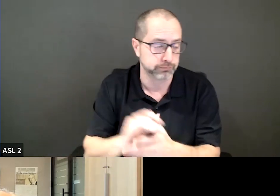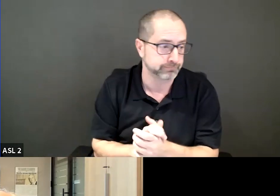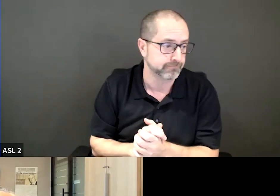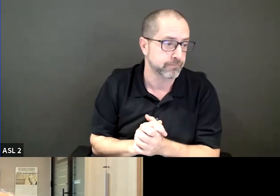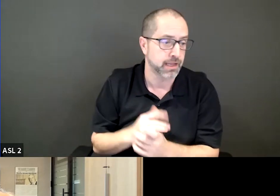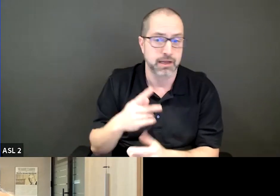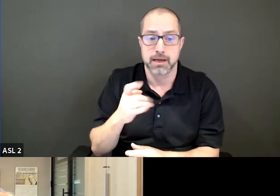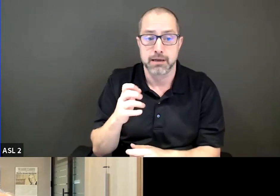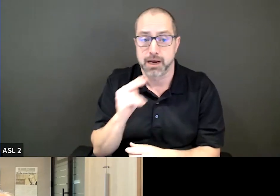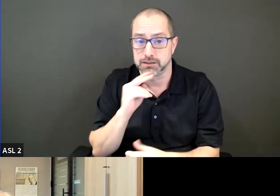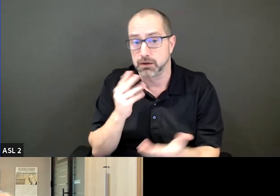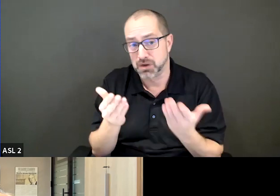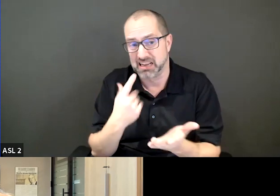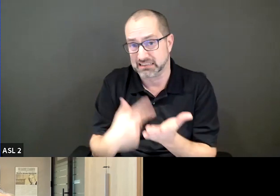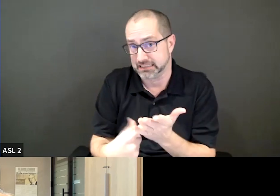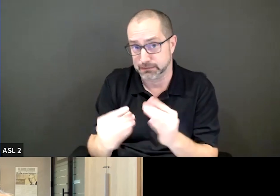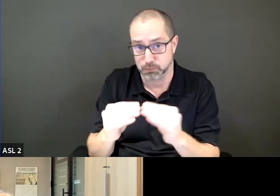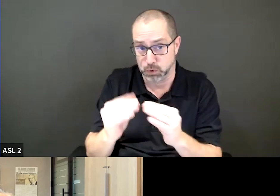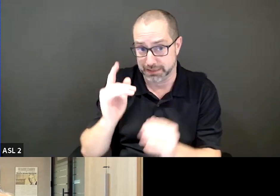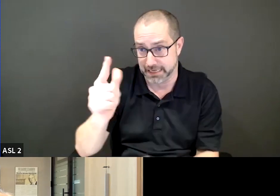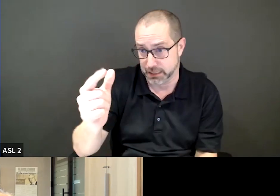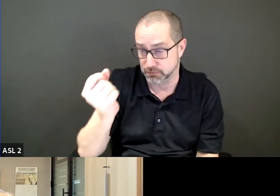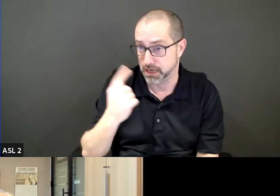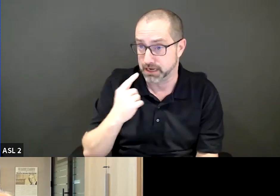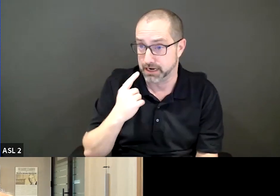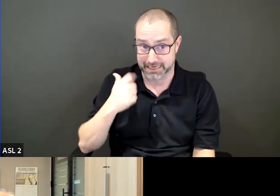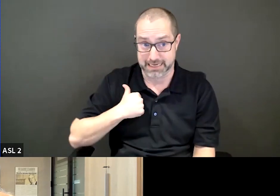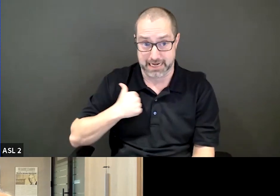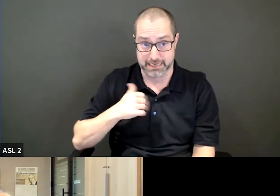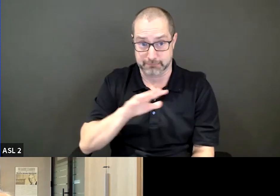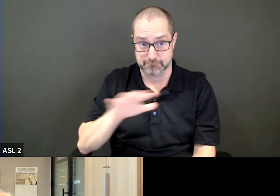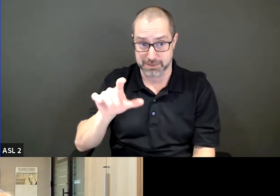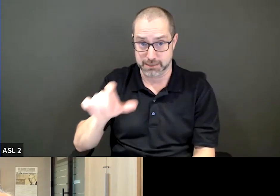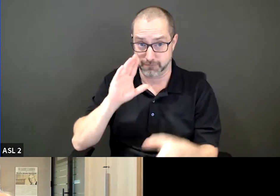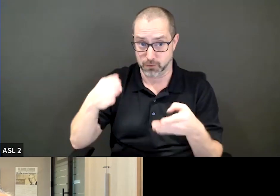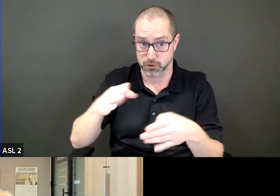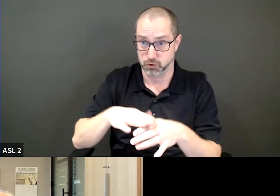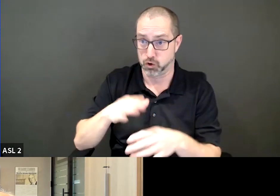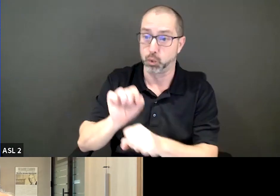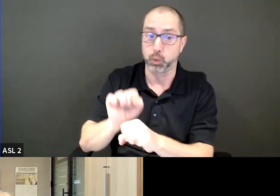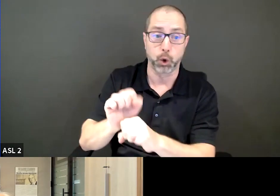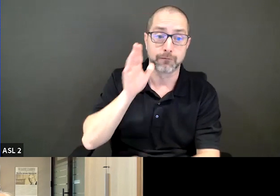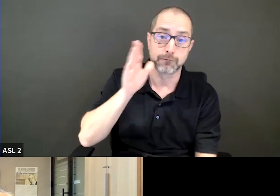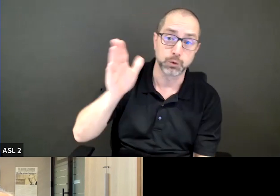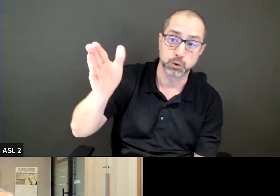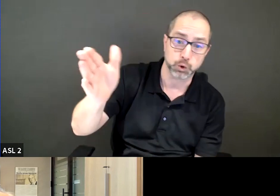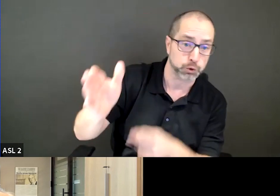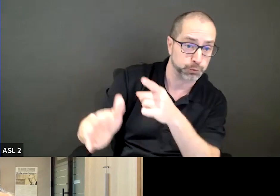discussion for another day, but one of the things that I think we need to look at in Canada very seriously is the future of work. And what are